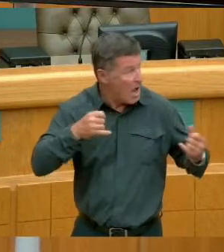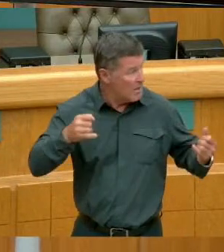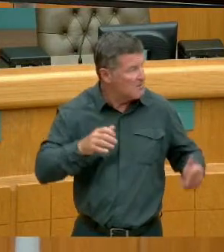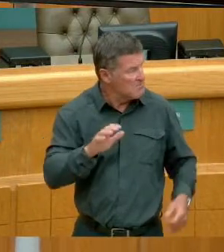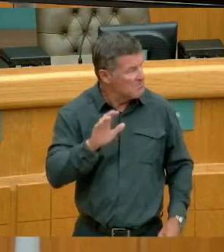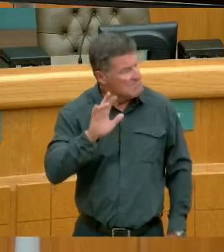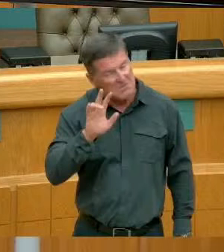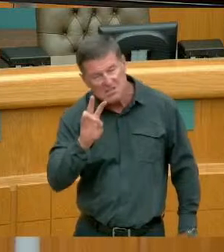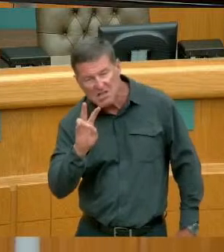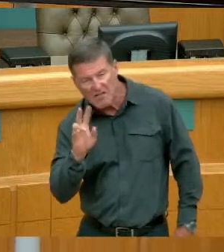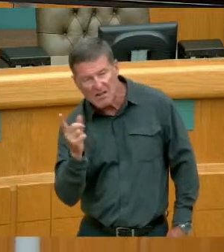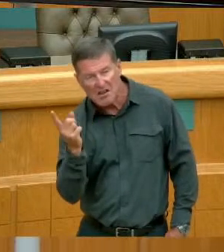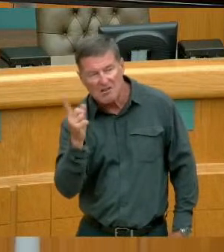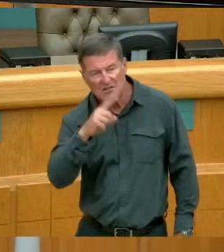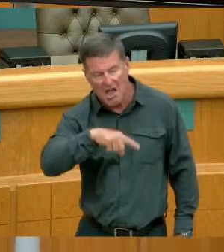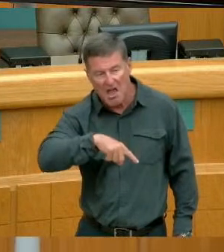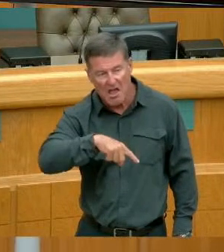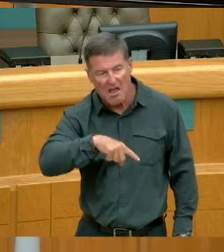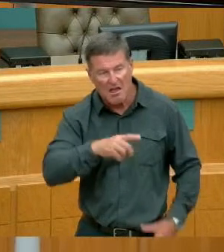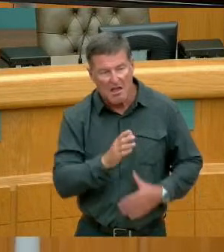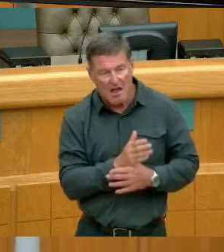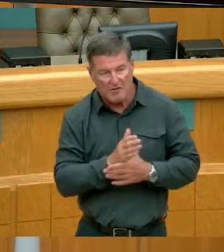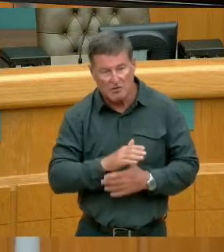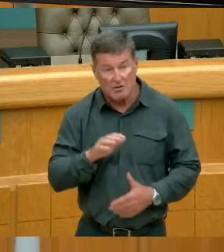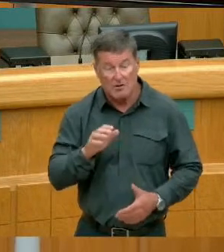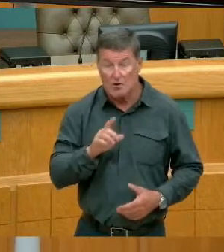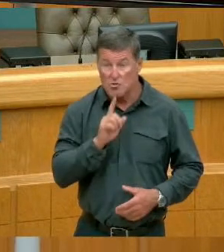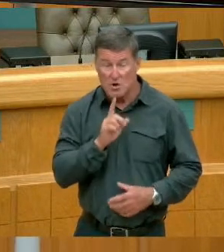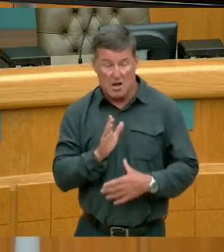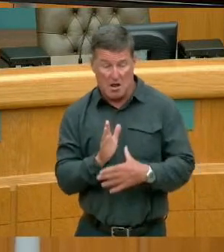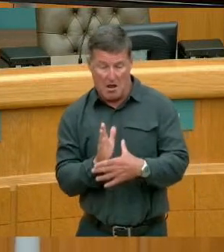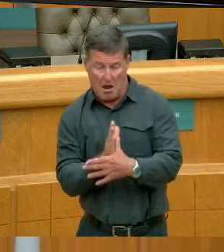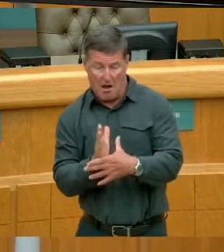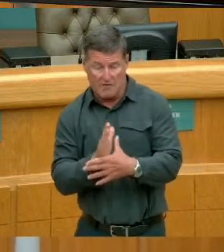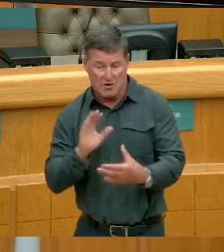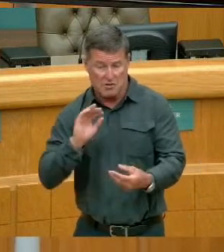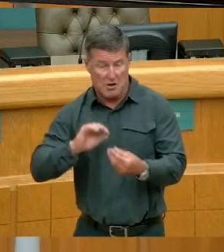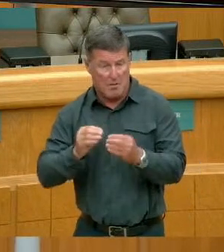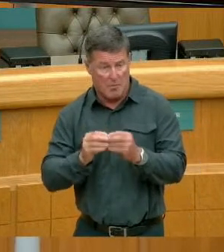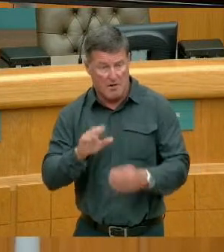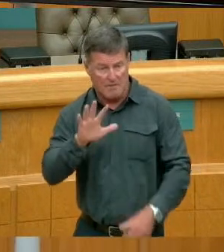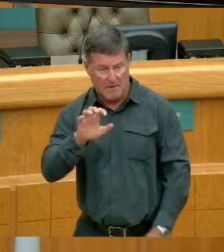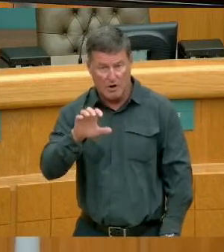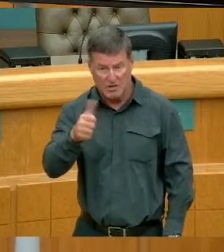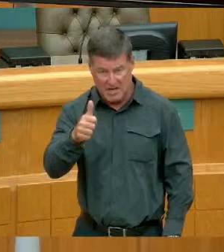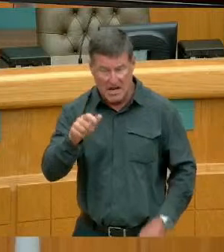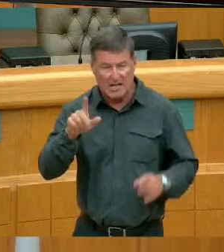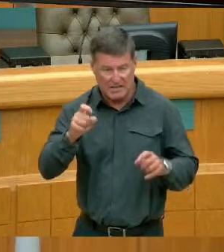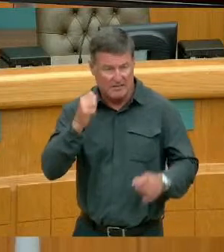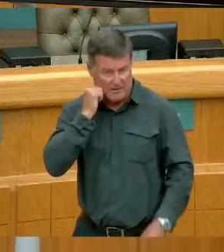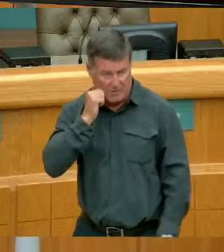510 tests on average every day when you look at the 7-day running average.